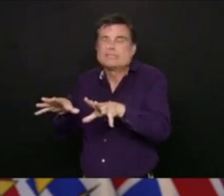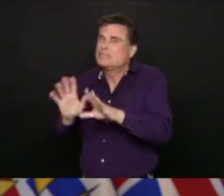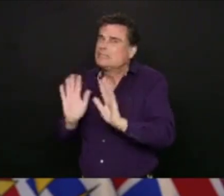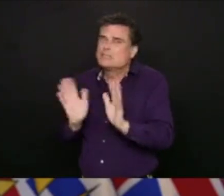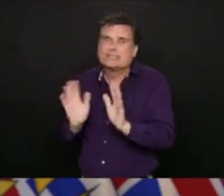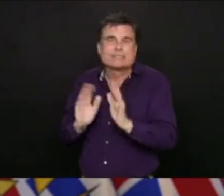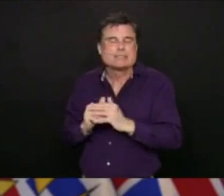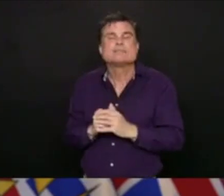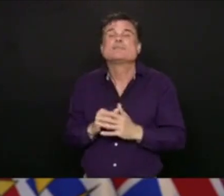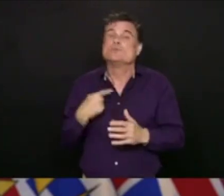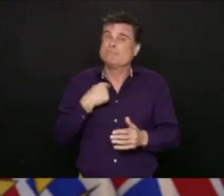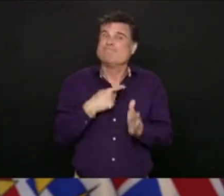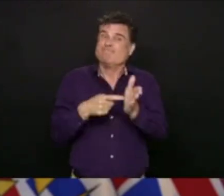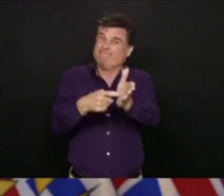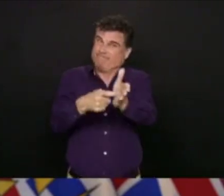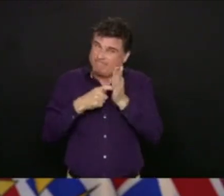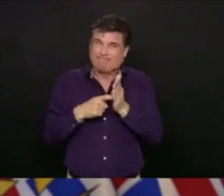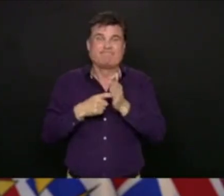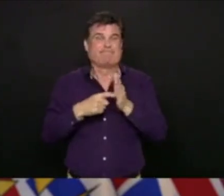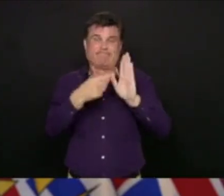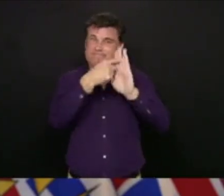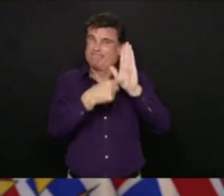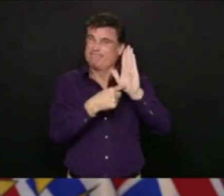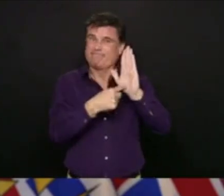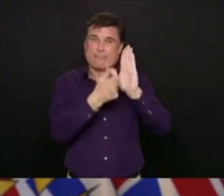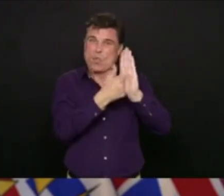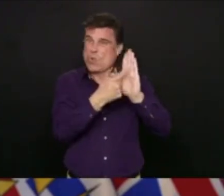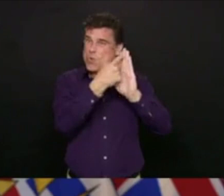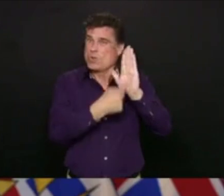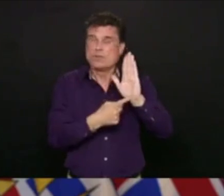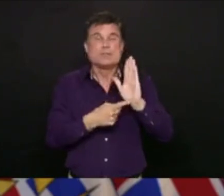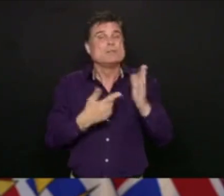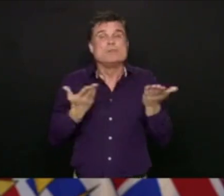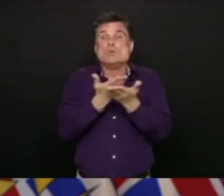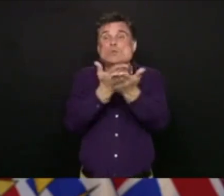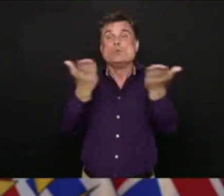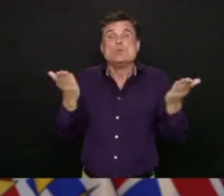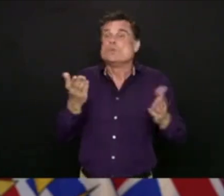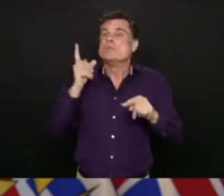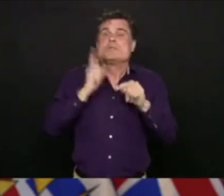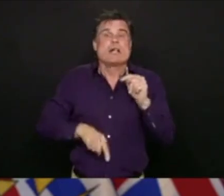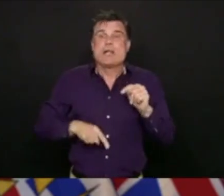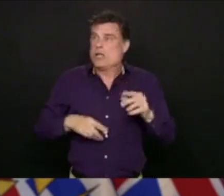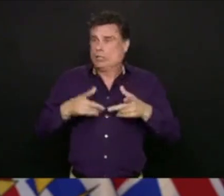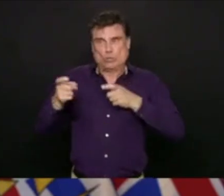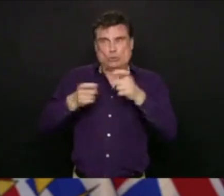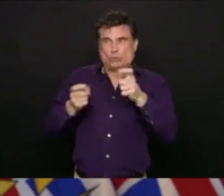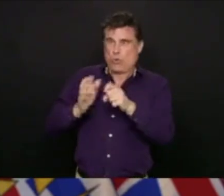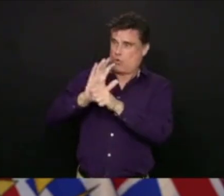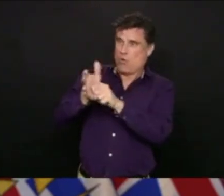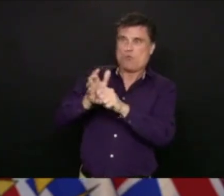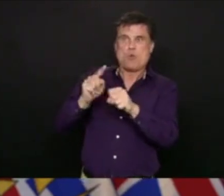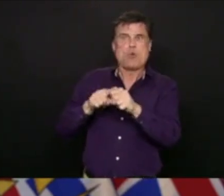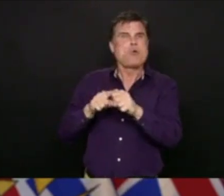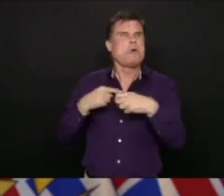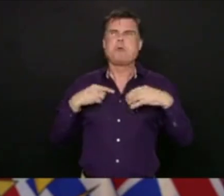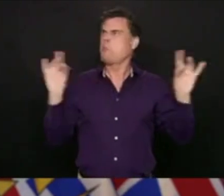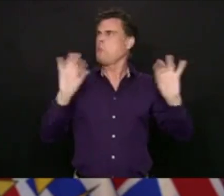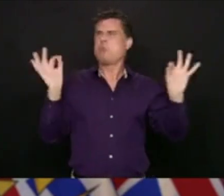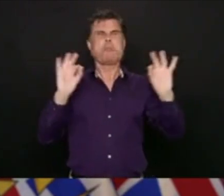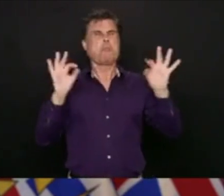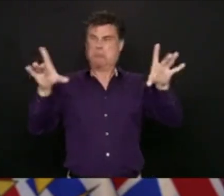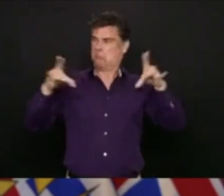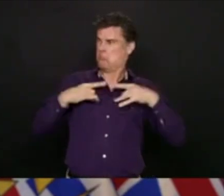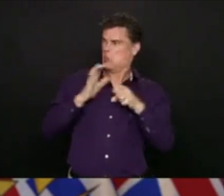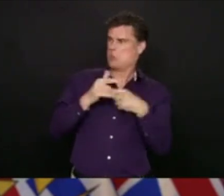whether you have been exposed or not. But we need you to take these measures to protect your families and your communities here in British